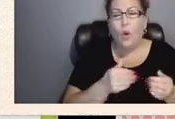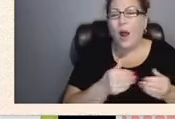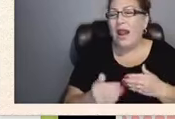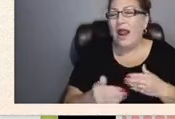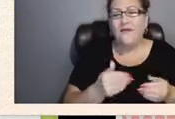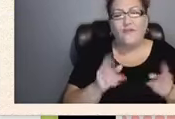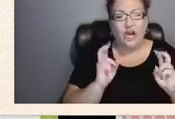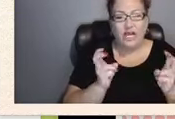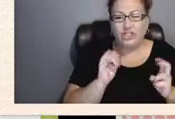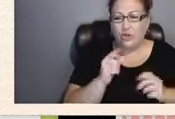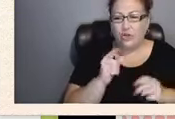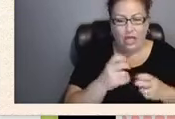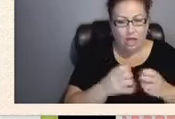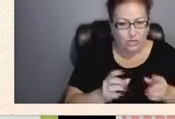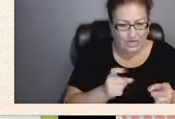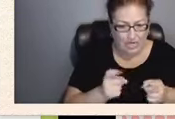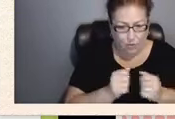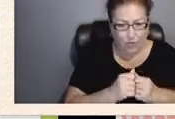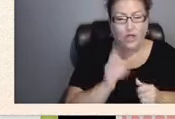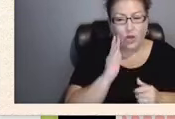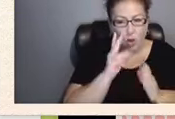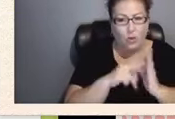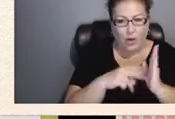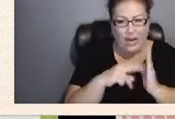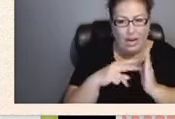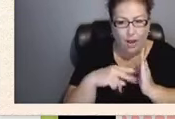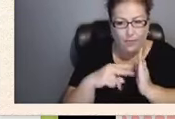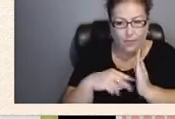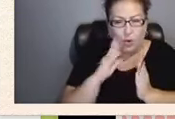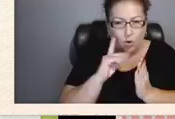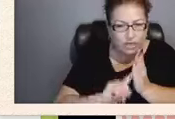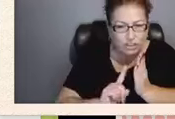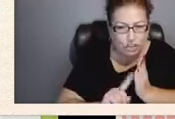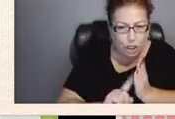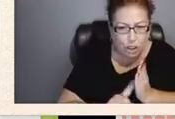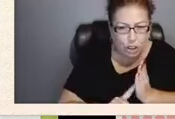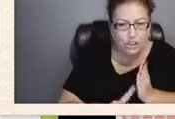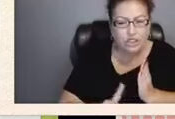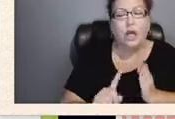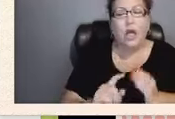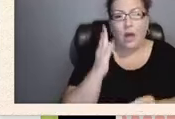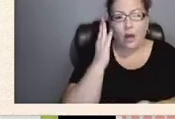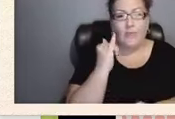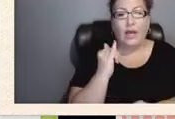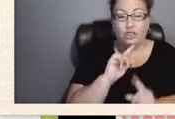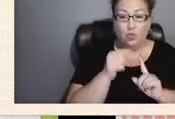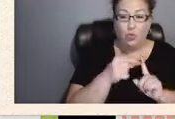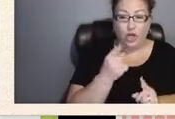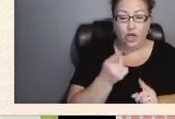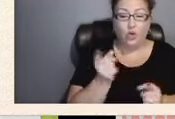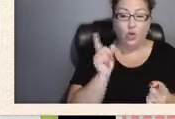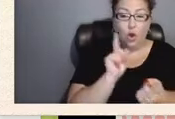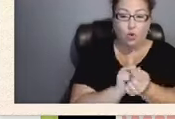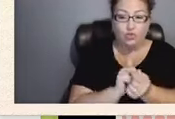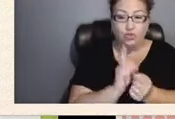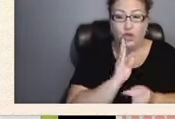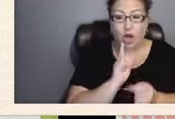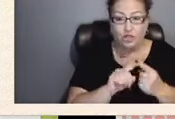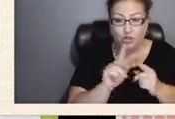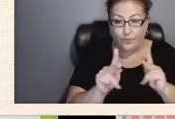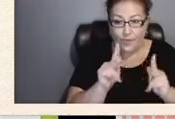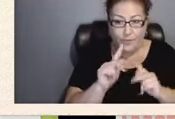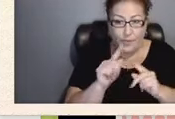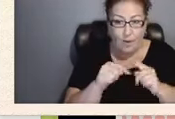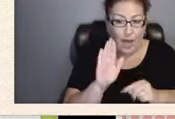with, you're going to read up on, you're going to research, because when you go talk to people about your